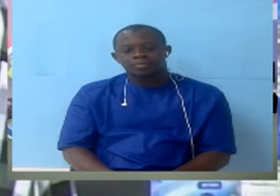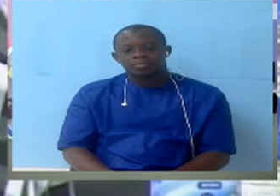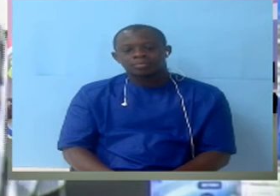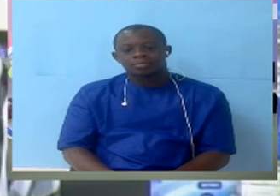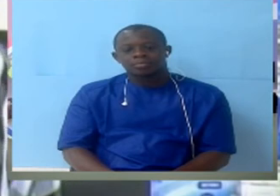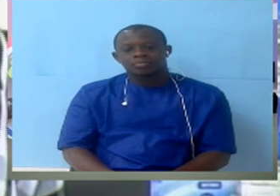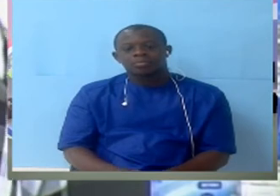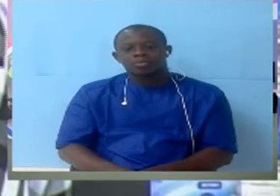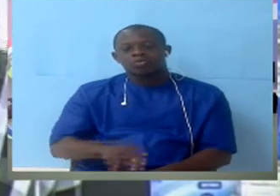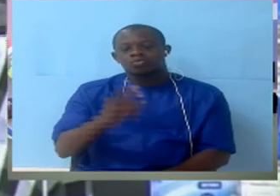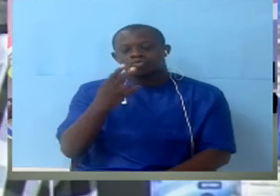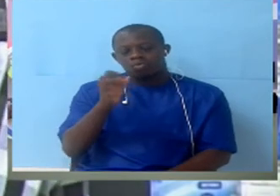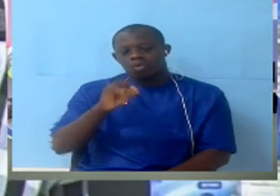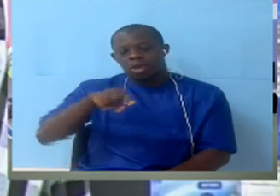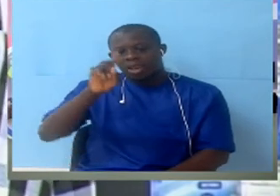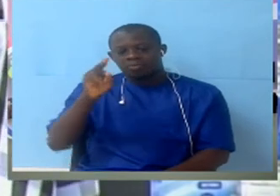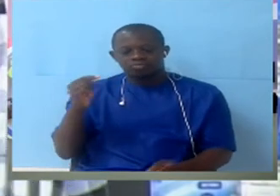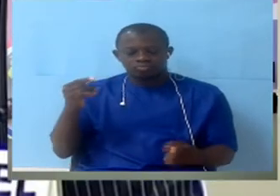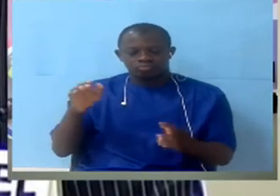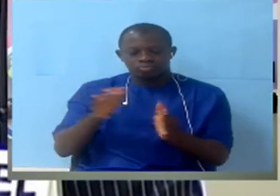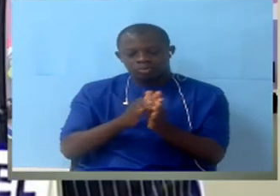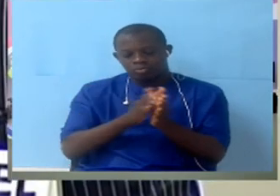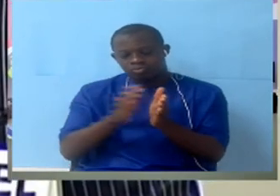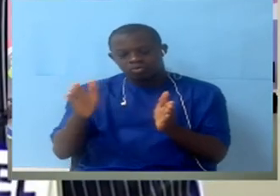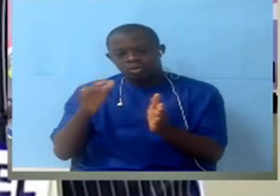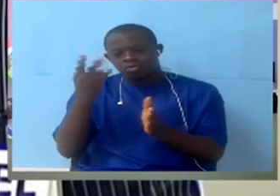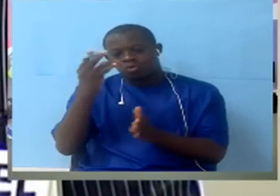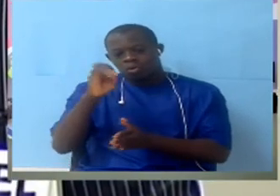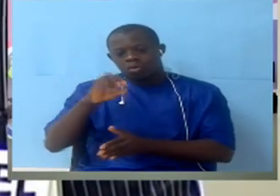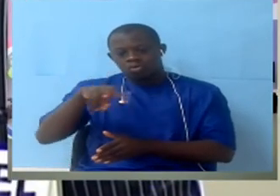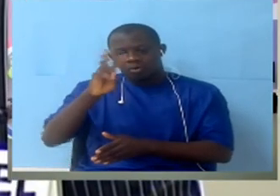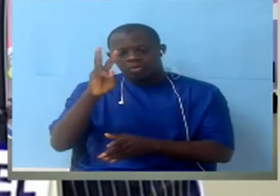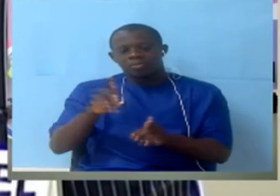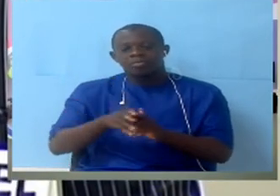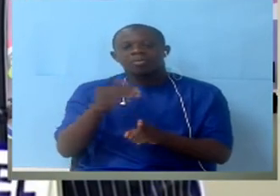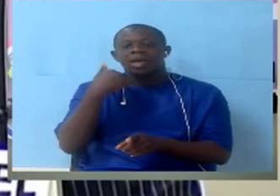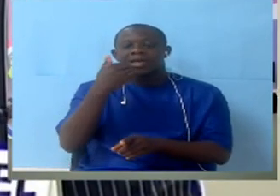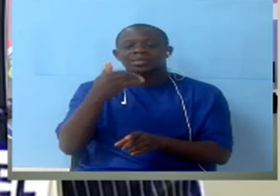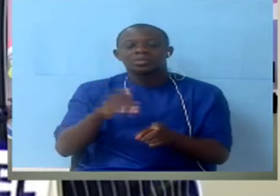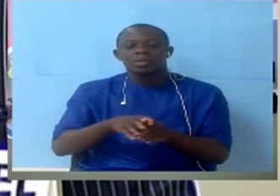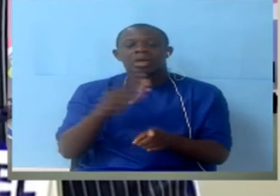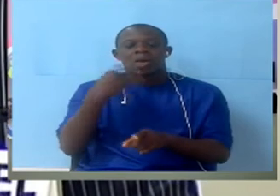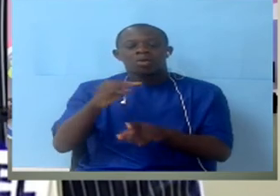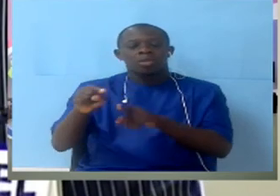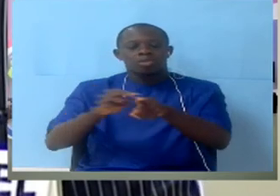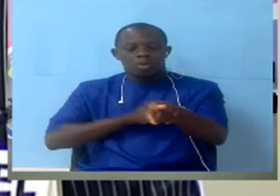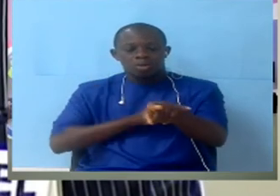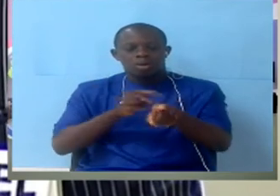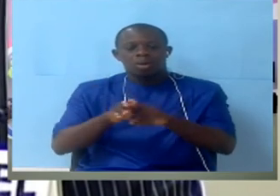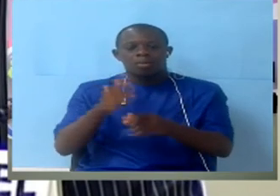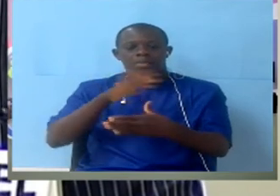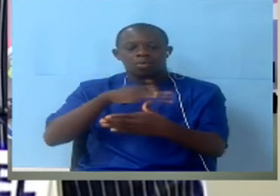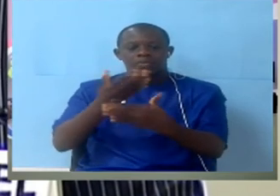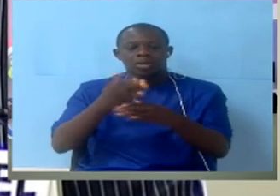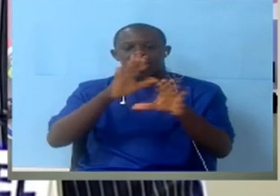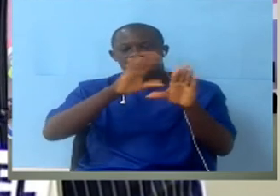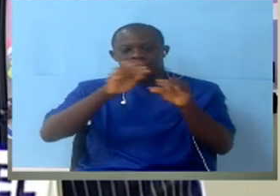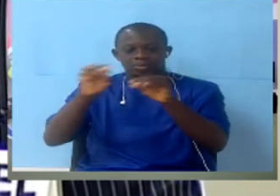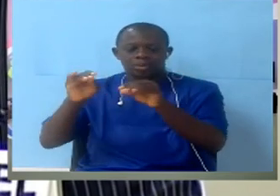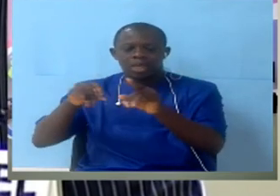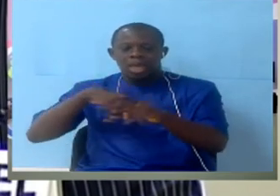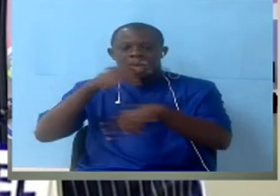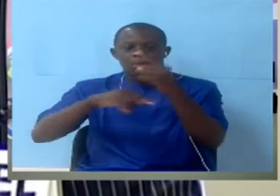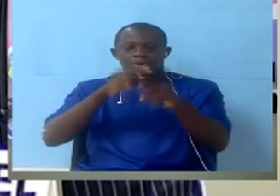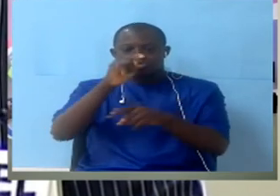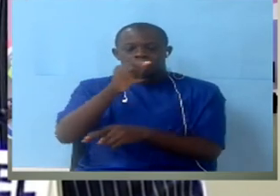kata 2012 was 2012 and for how long between the events that concerned your departure